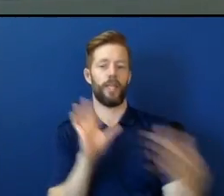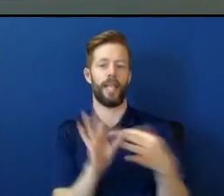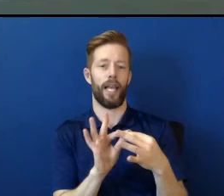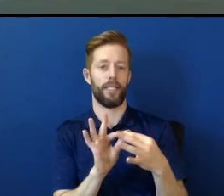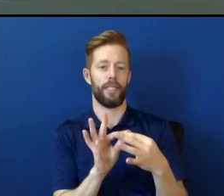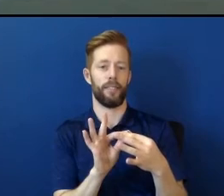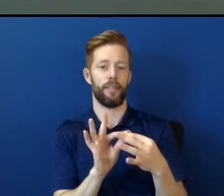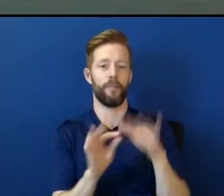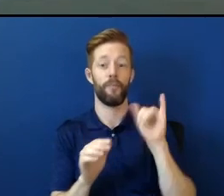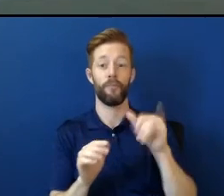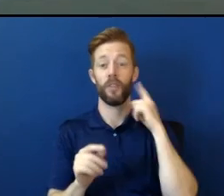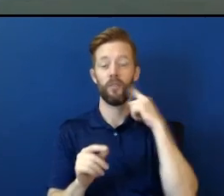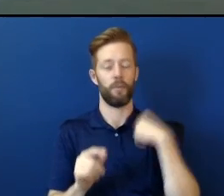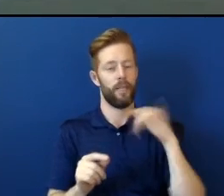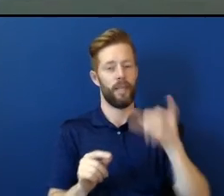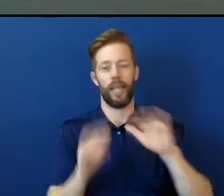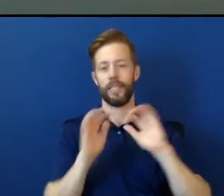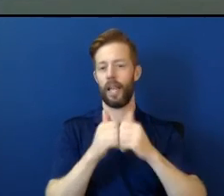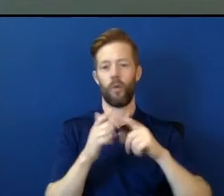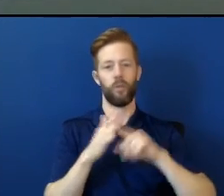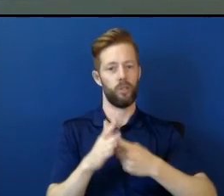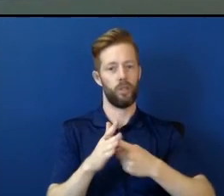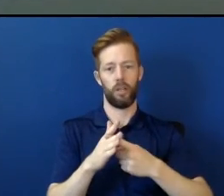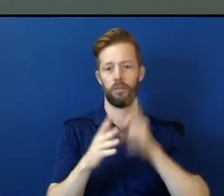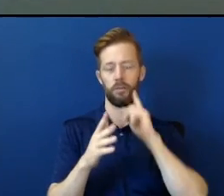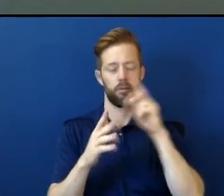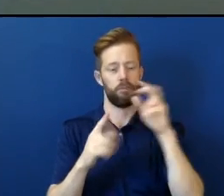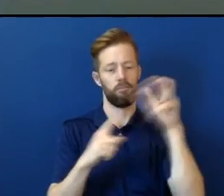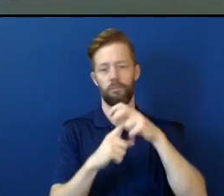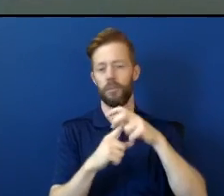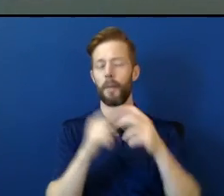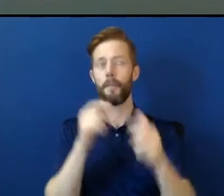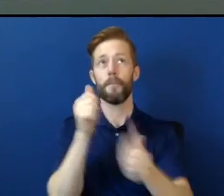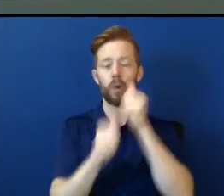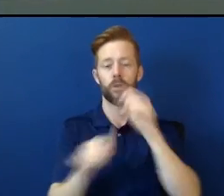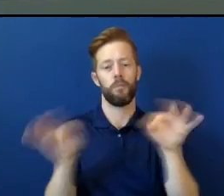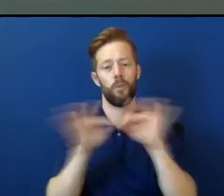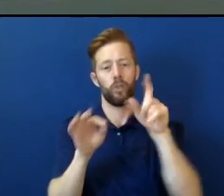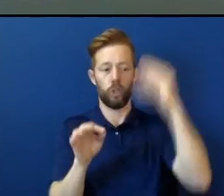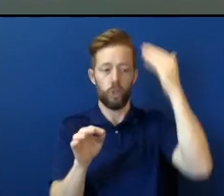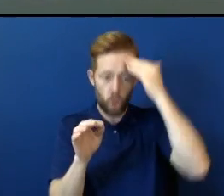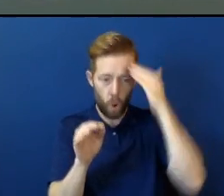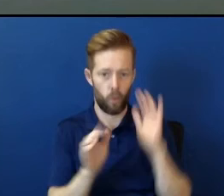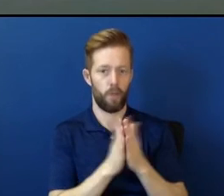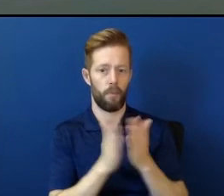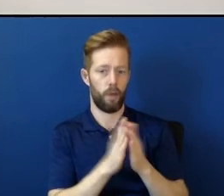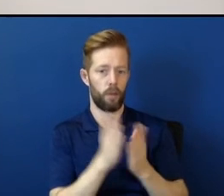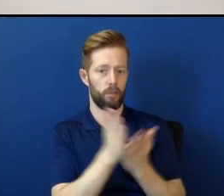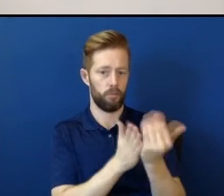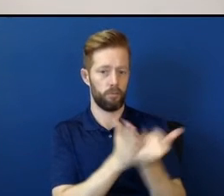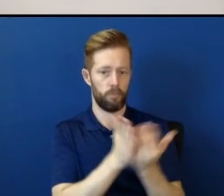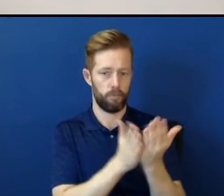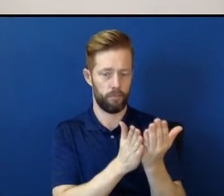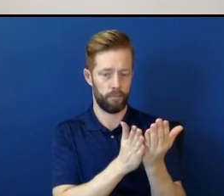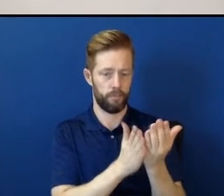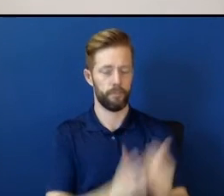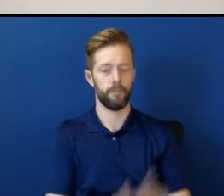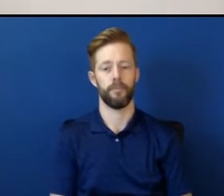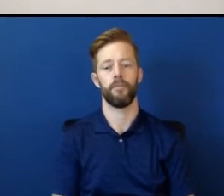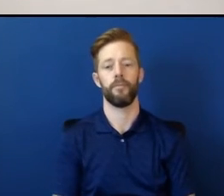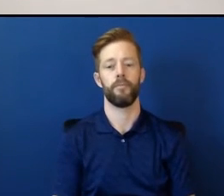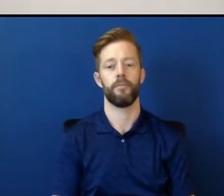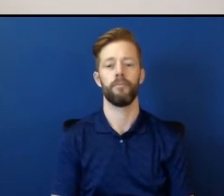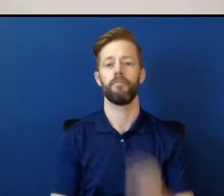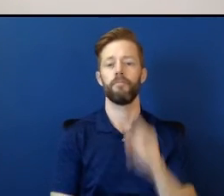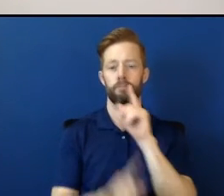that's for me how it always starts. More than anything else, know the book. Yeah, I do agree. I think, it's